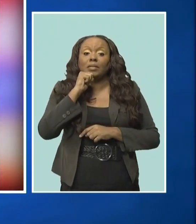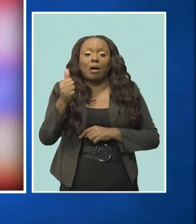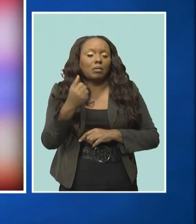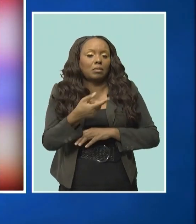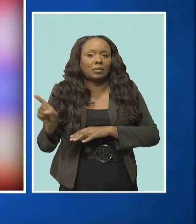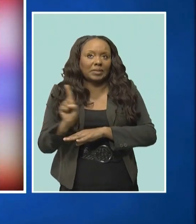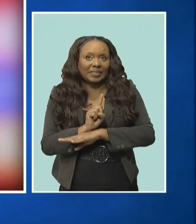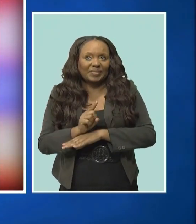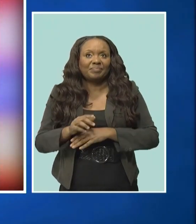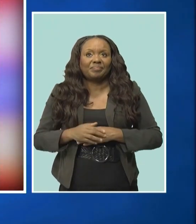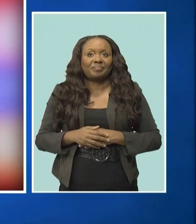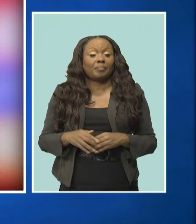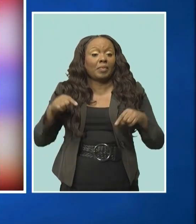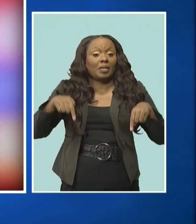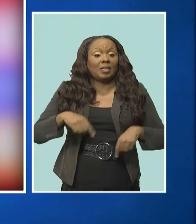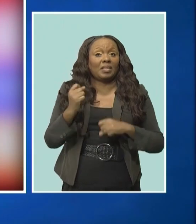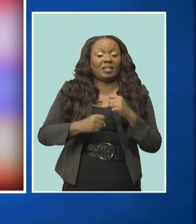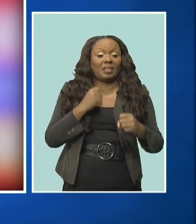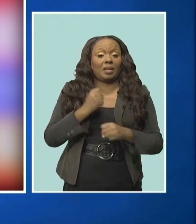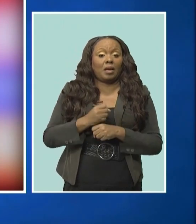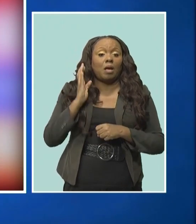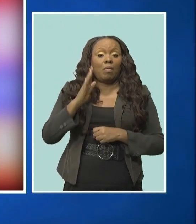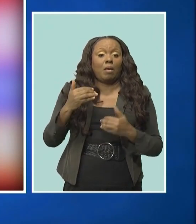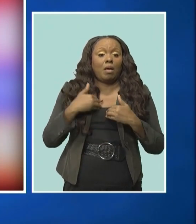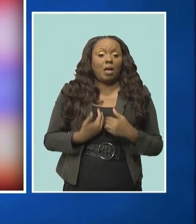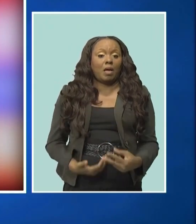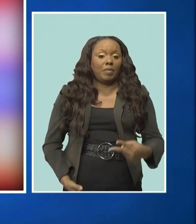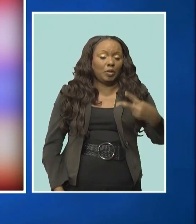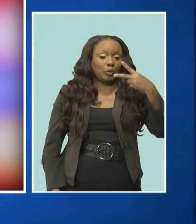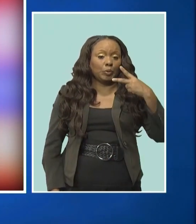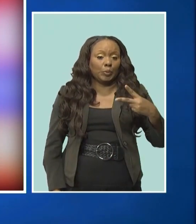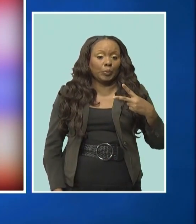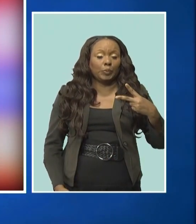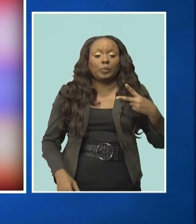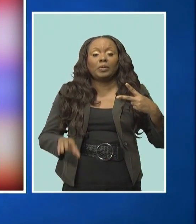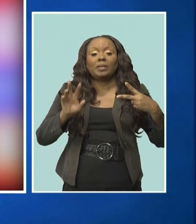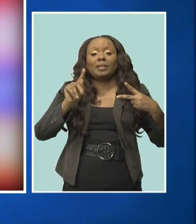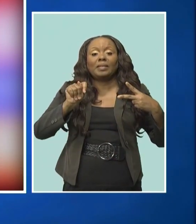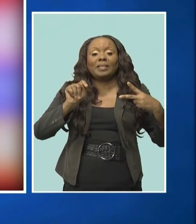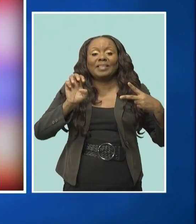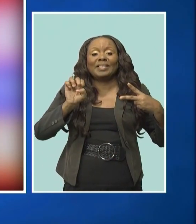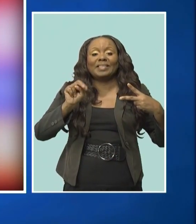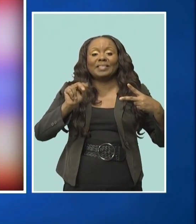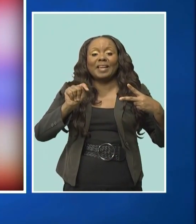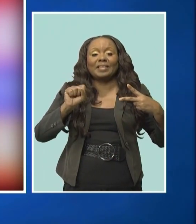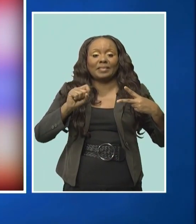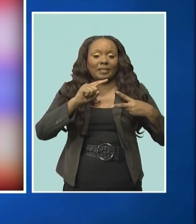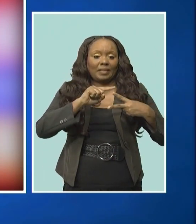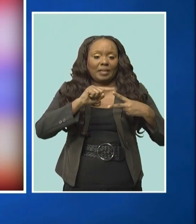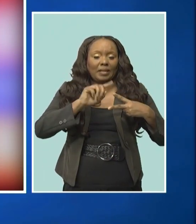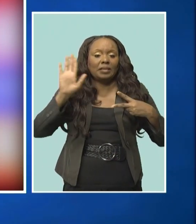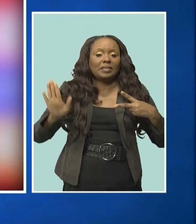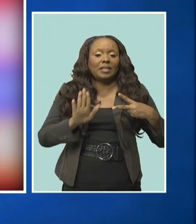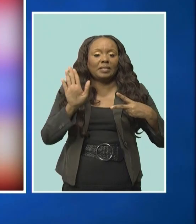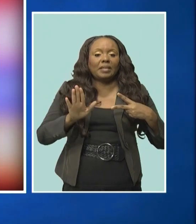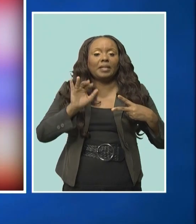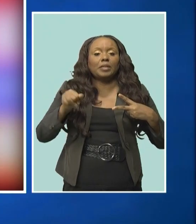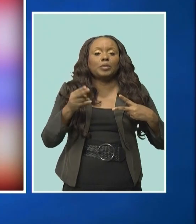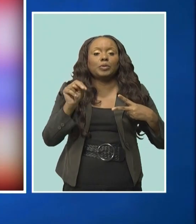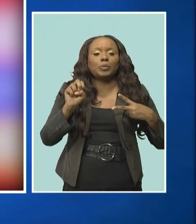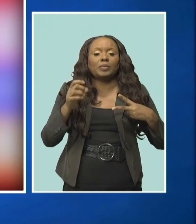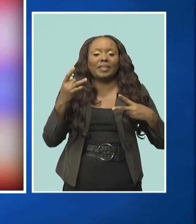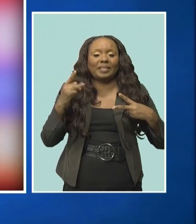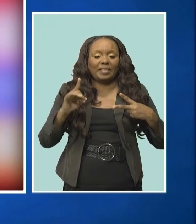this year, the NCF will stage 2 Scotiabank Junior Monarch tents, one this Sunday, June the 18th, the next Sunday,